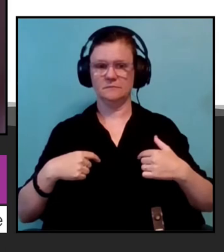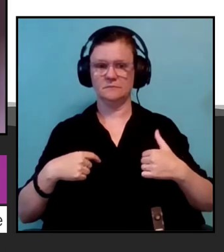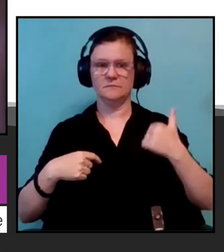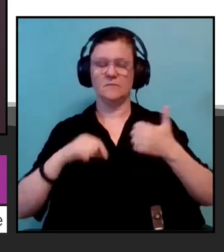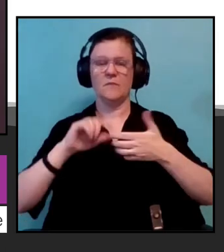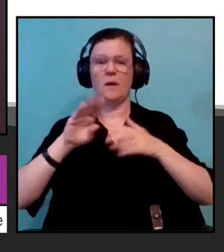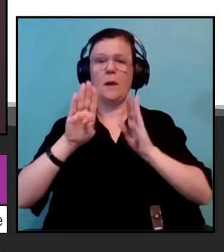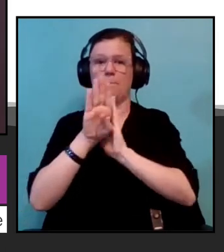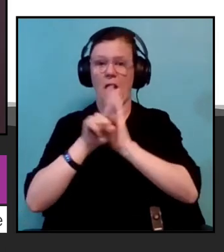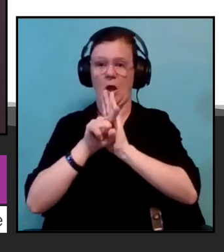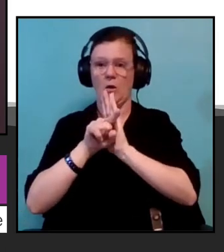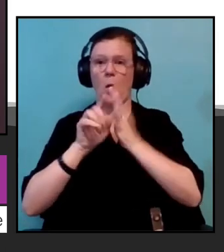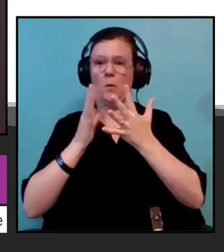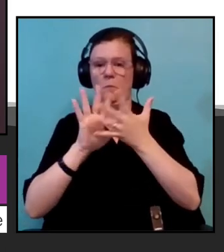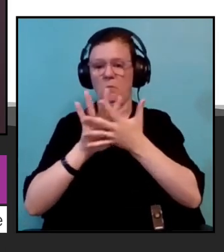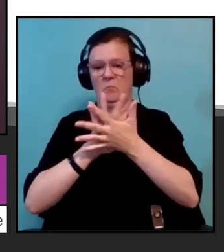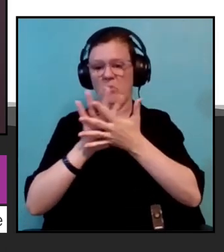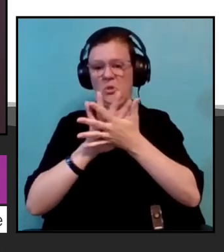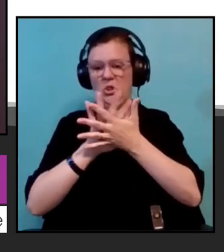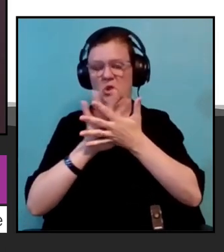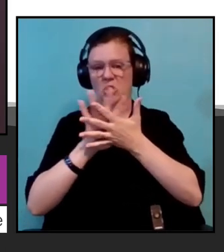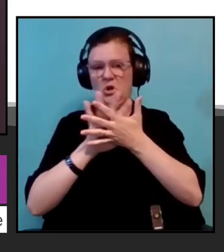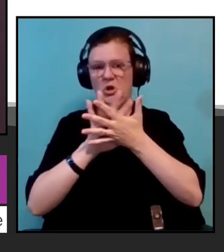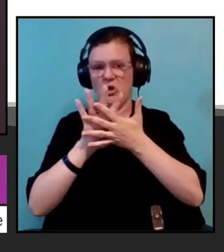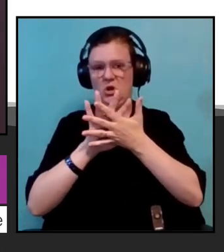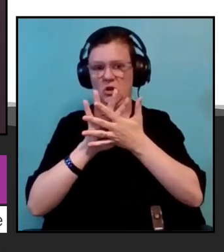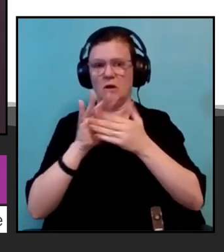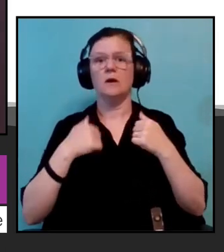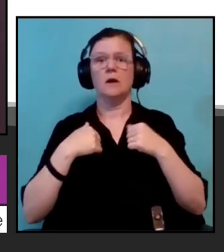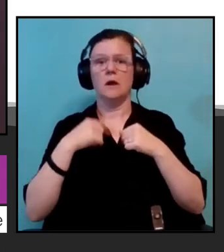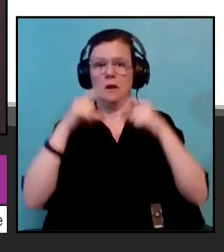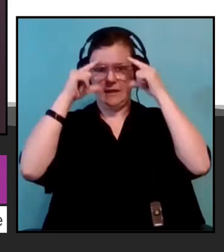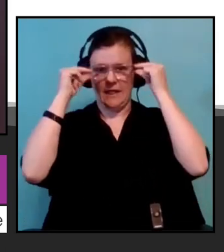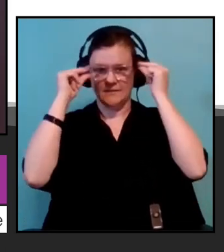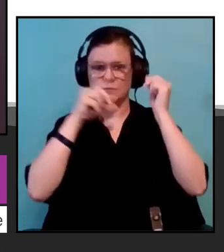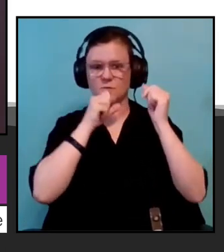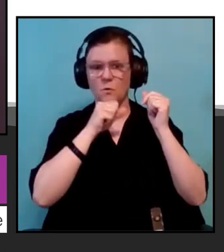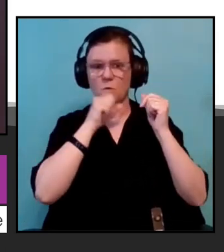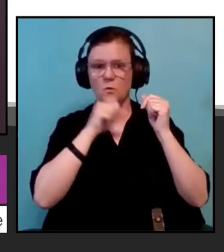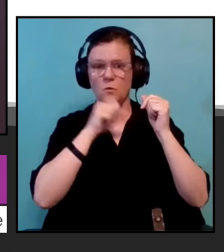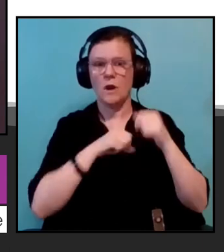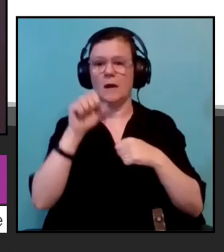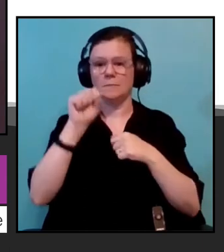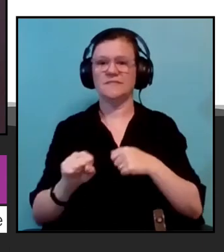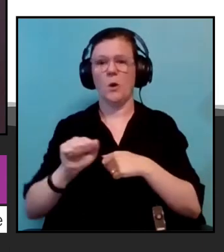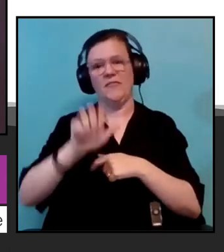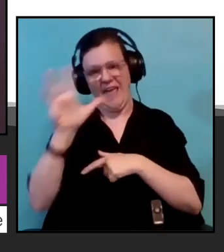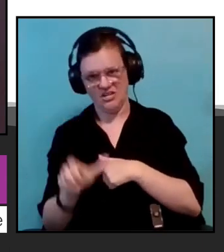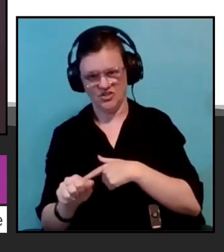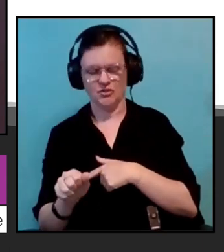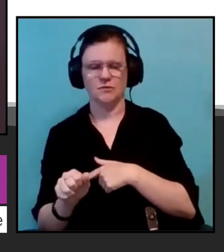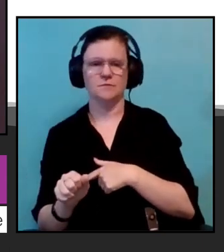blurred brown background in my house. I'm wearing orange glasses and I'm South Asian.